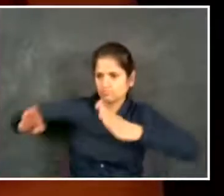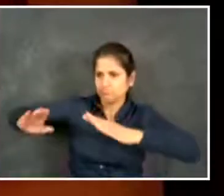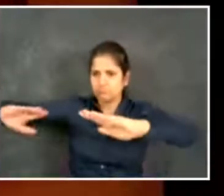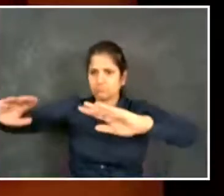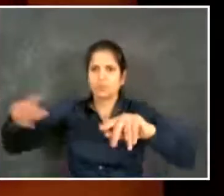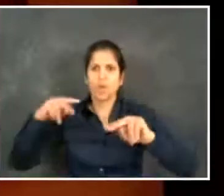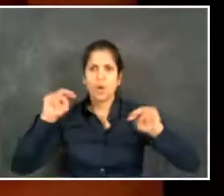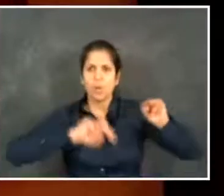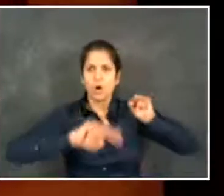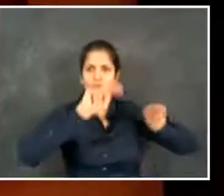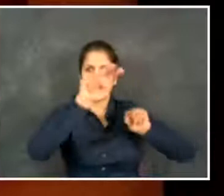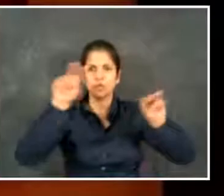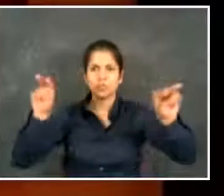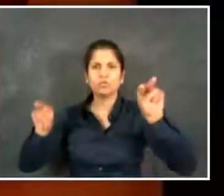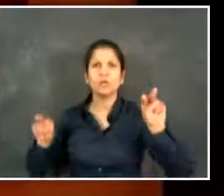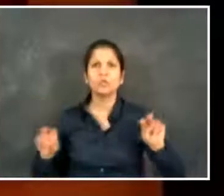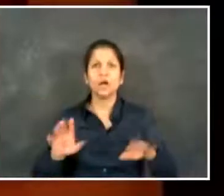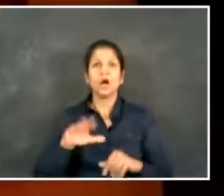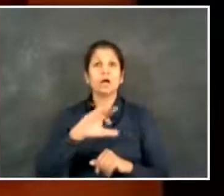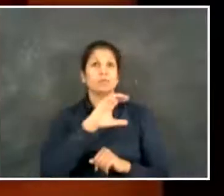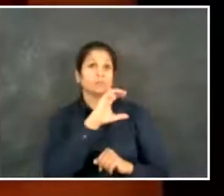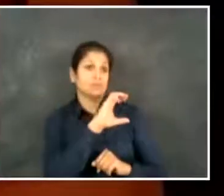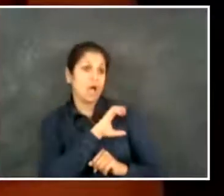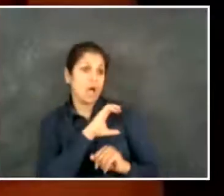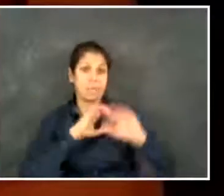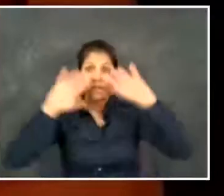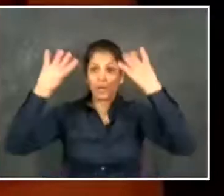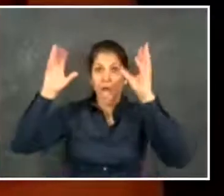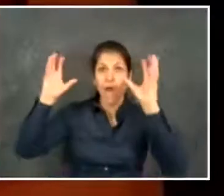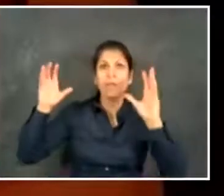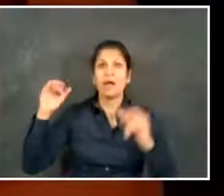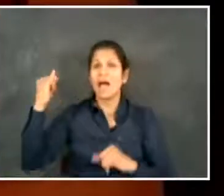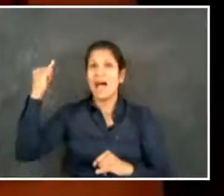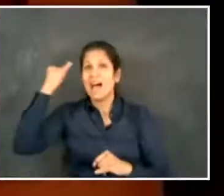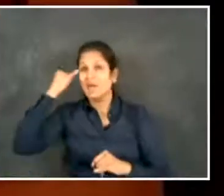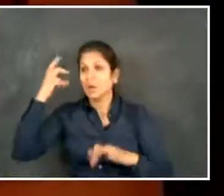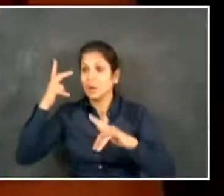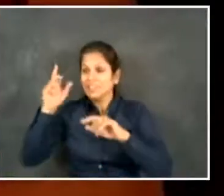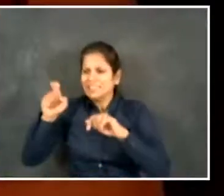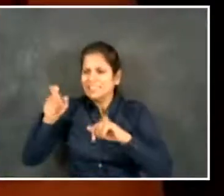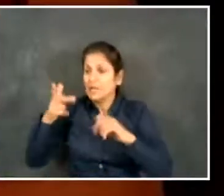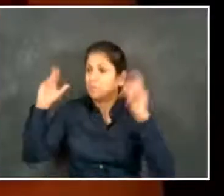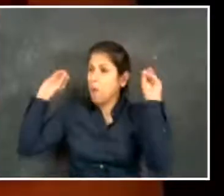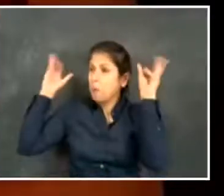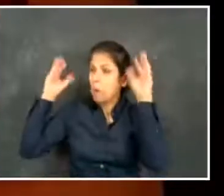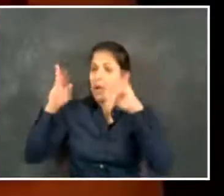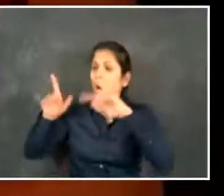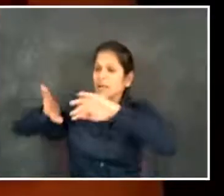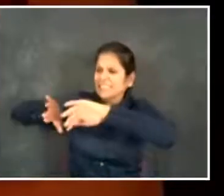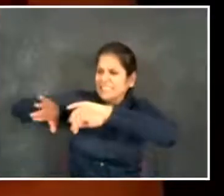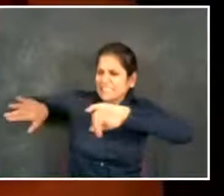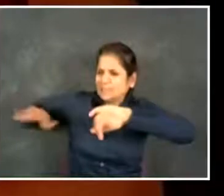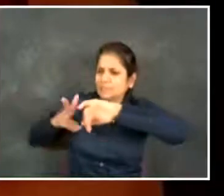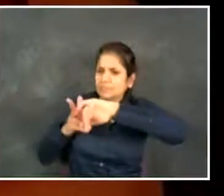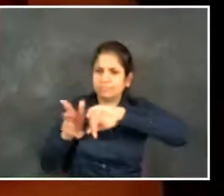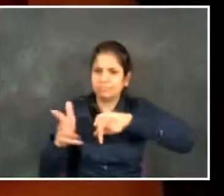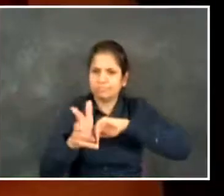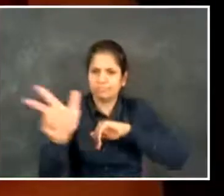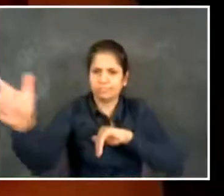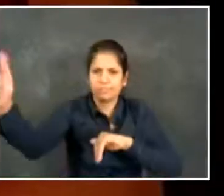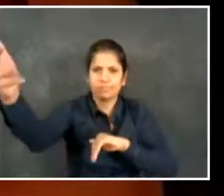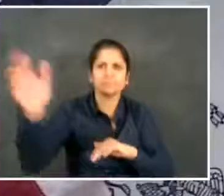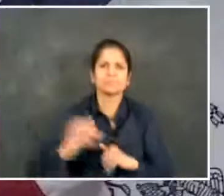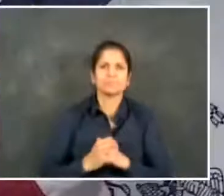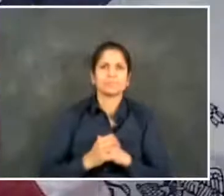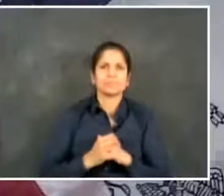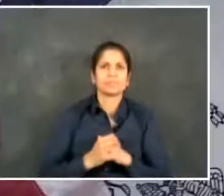and agencies and other partners will help sort of man the barricades and keep an eye on them. Thank you.